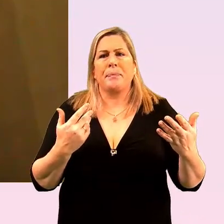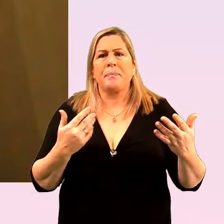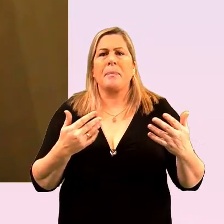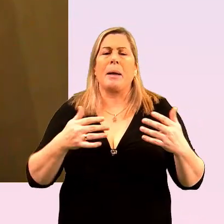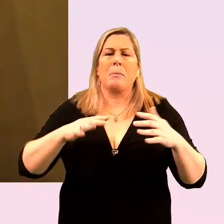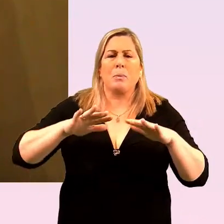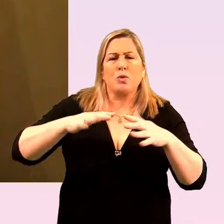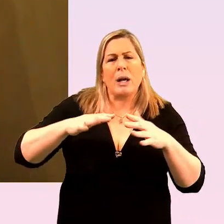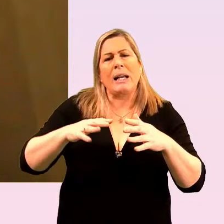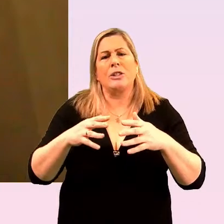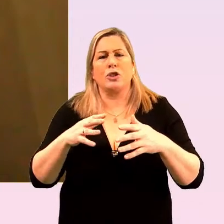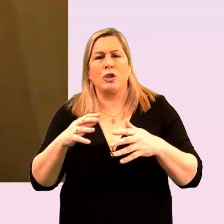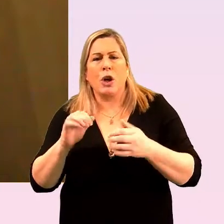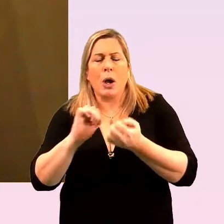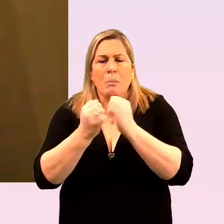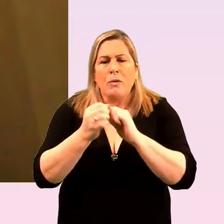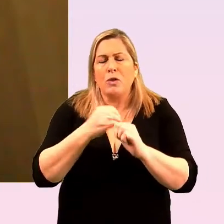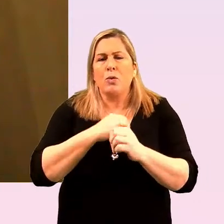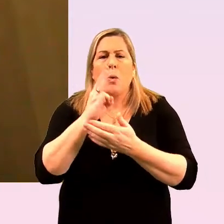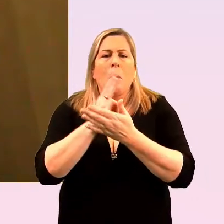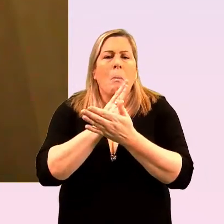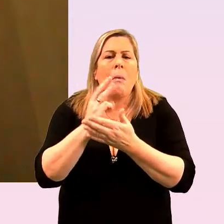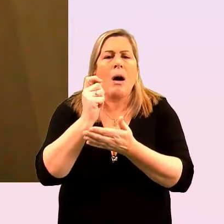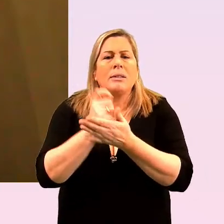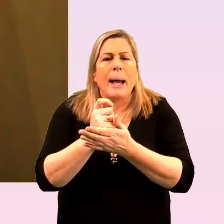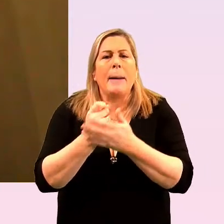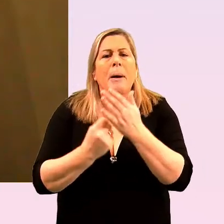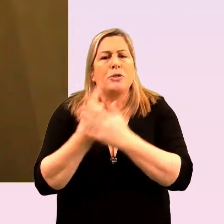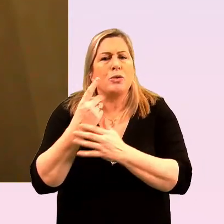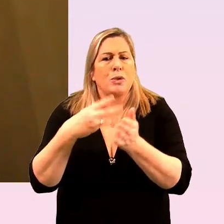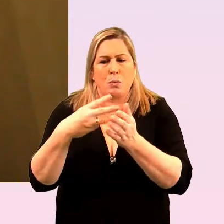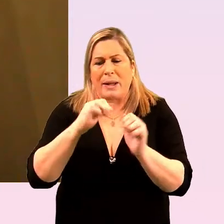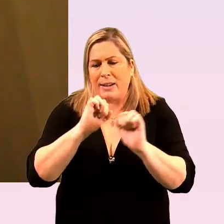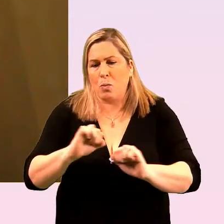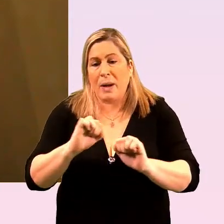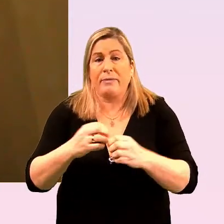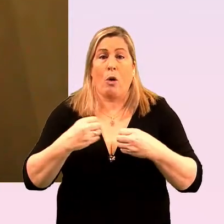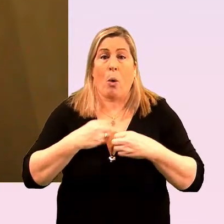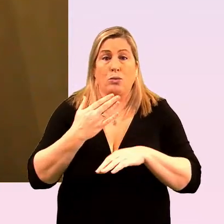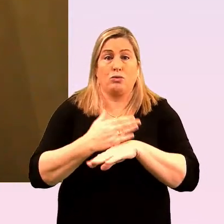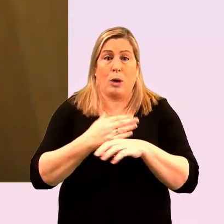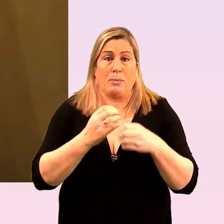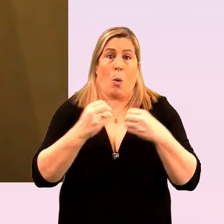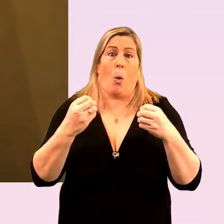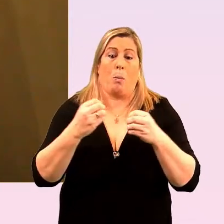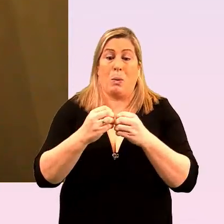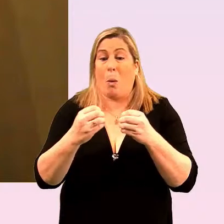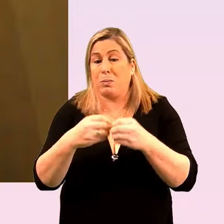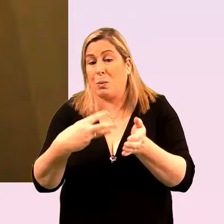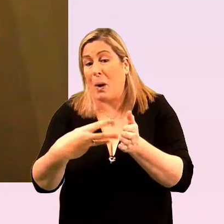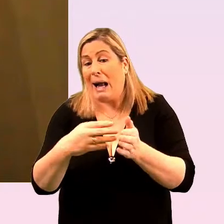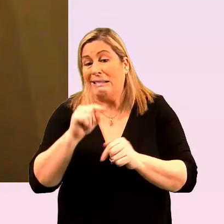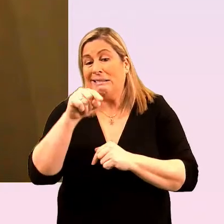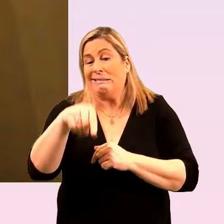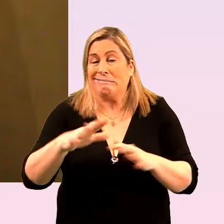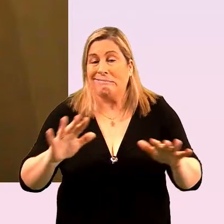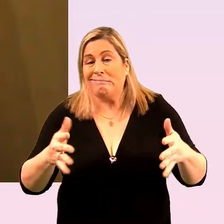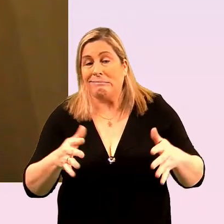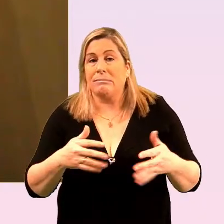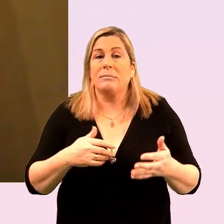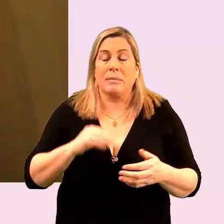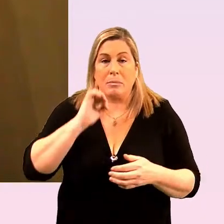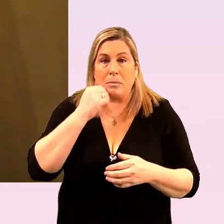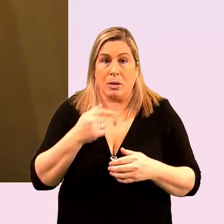potentially moving to part-time opportunities while they're waiting for their own jobs to reopen, because there has been such a lockdown. Like,